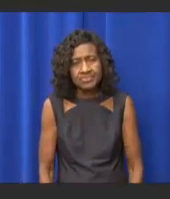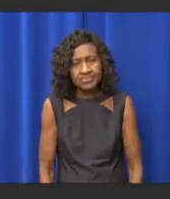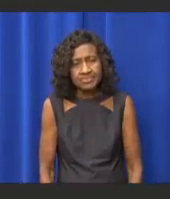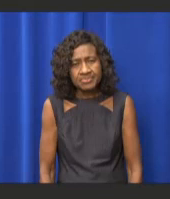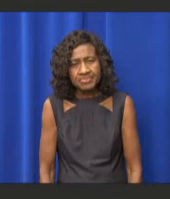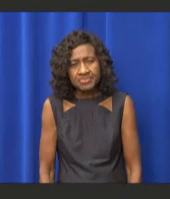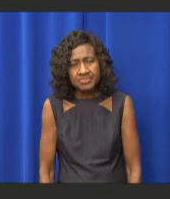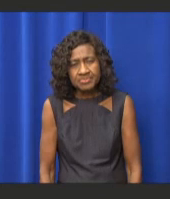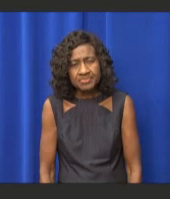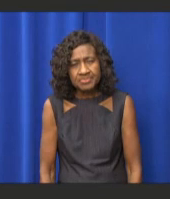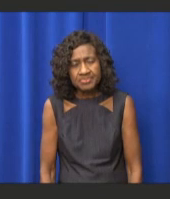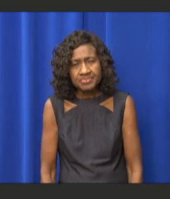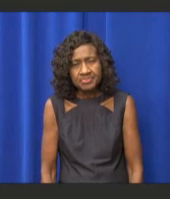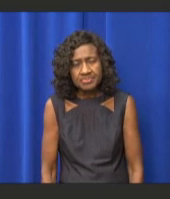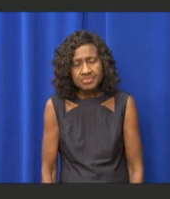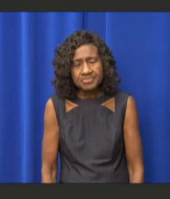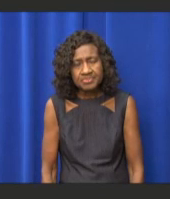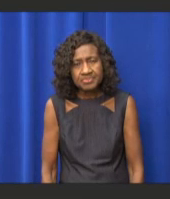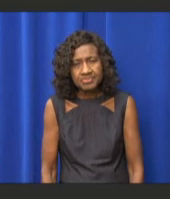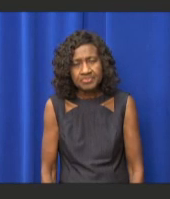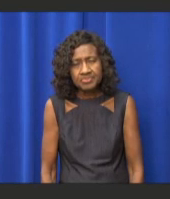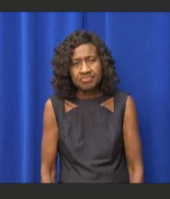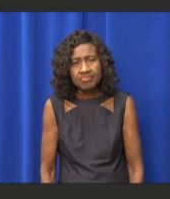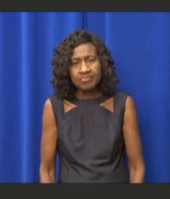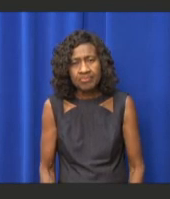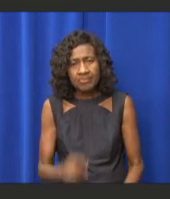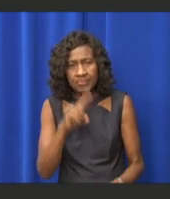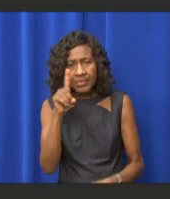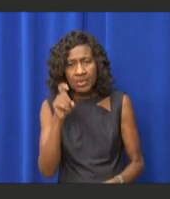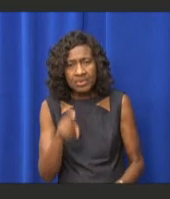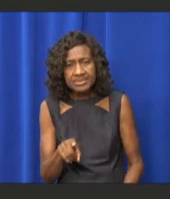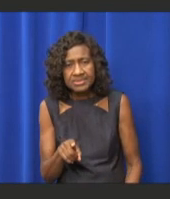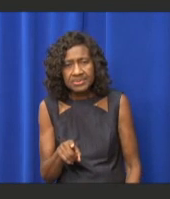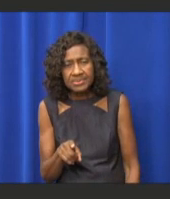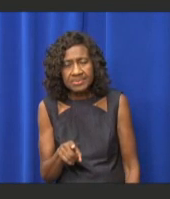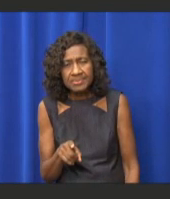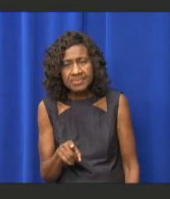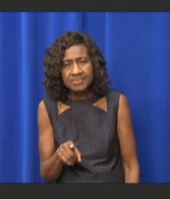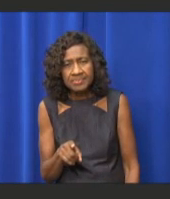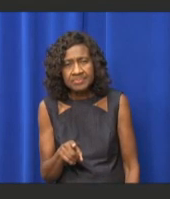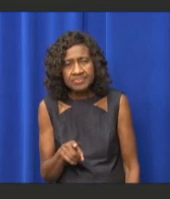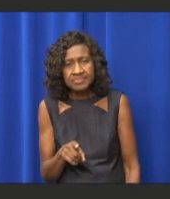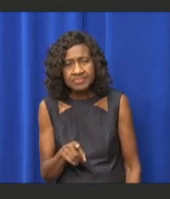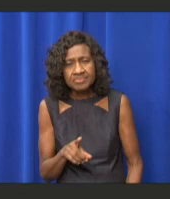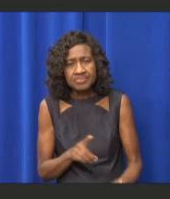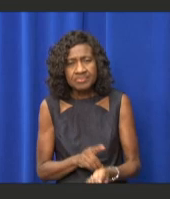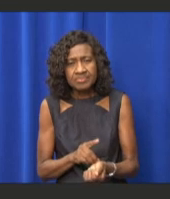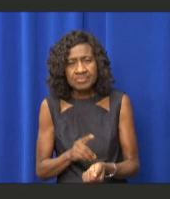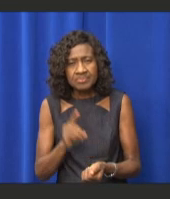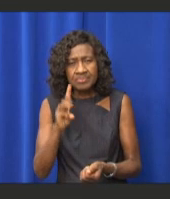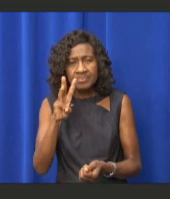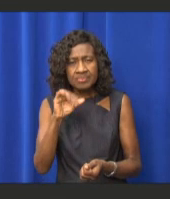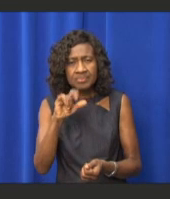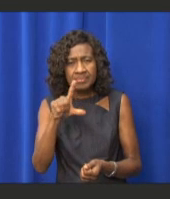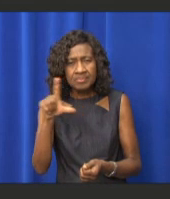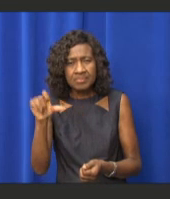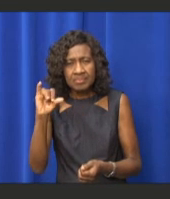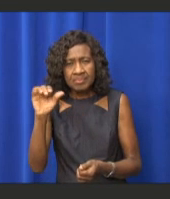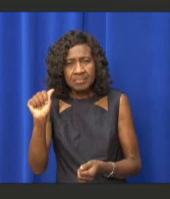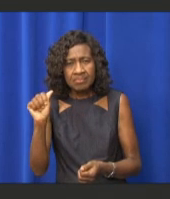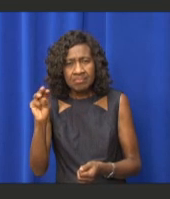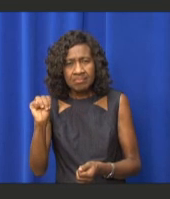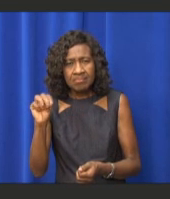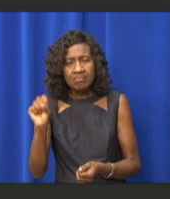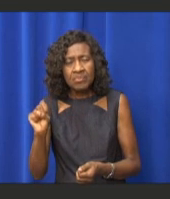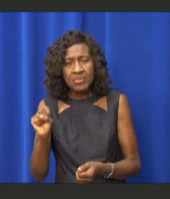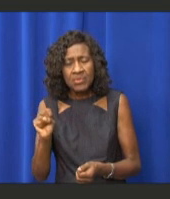Okay. Other than test numbers, that would be my final question, which is, Dr. Williams spoke about 400 to 450. We're still falling short of